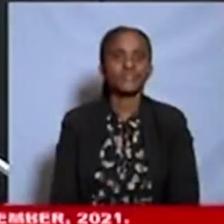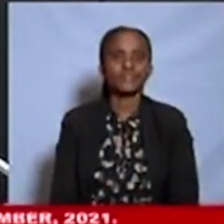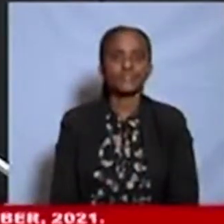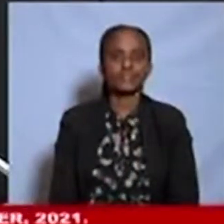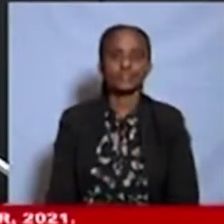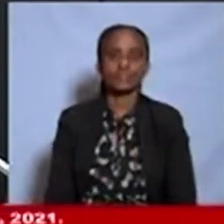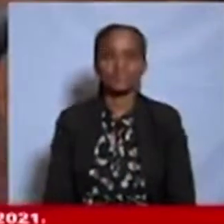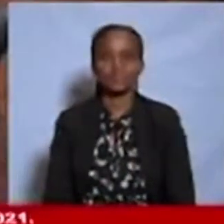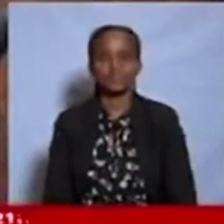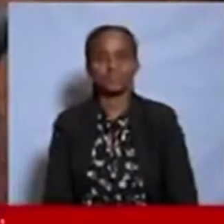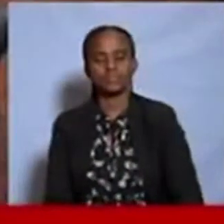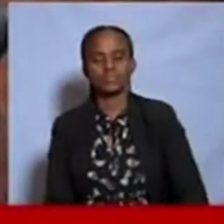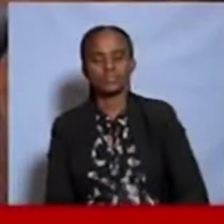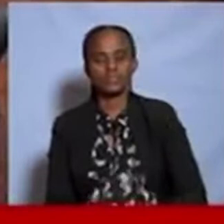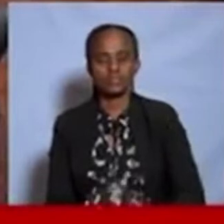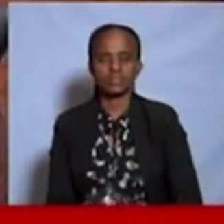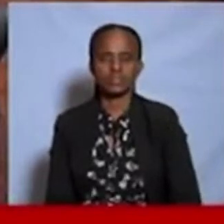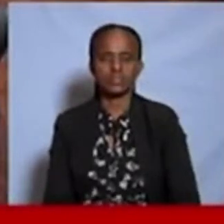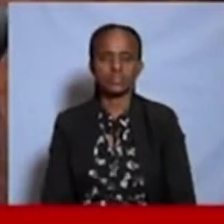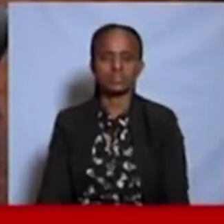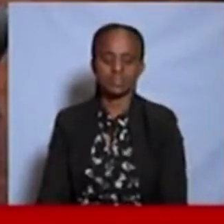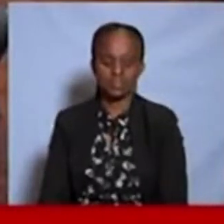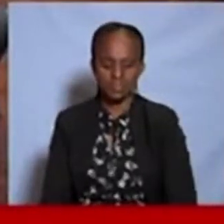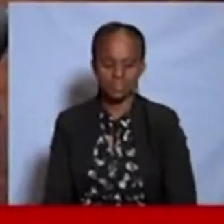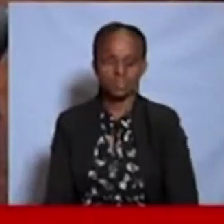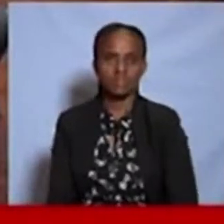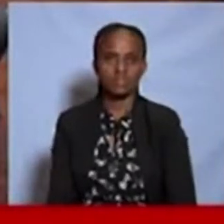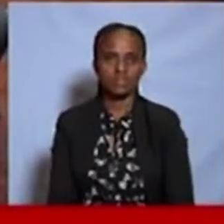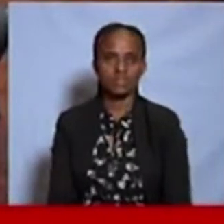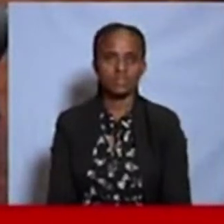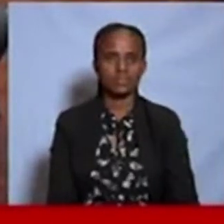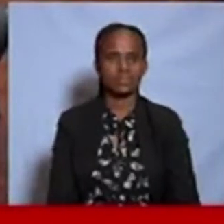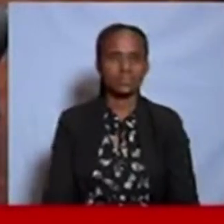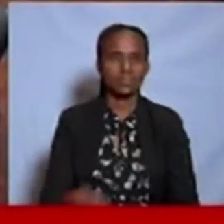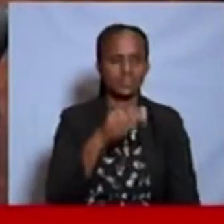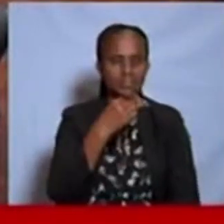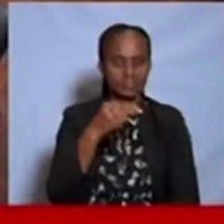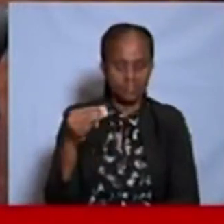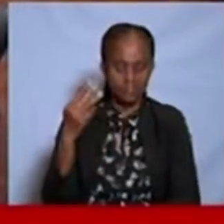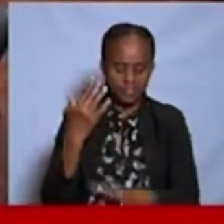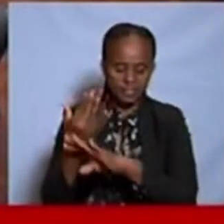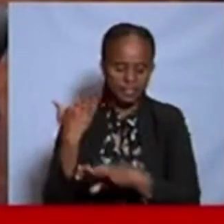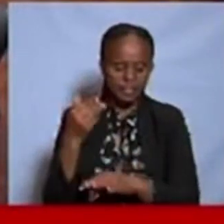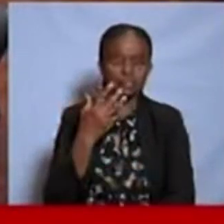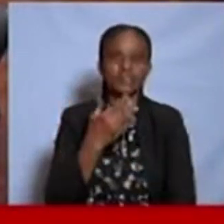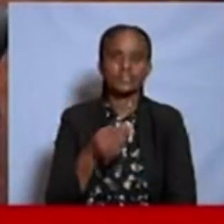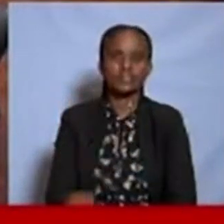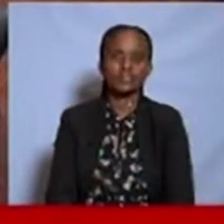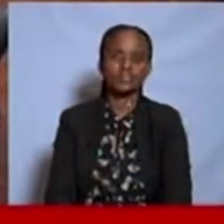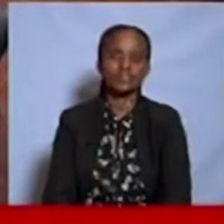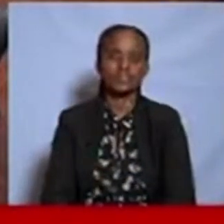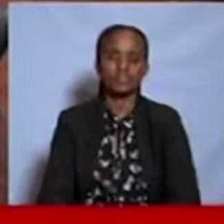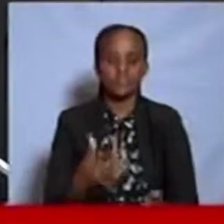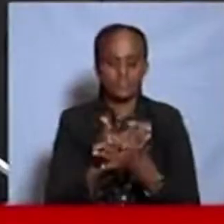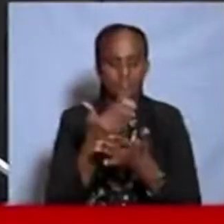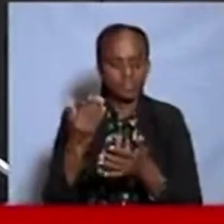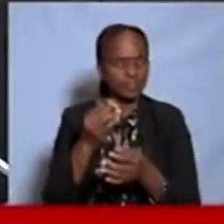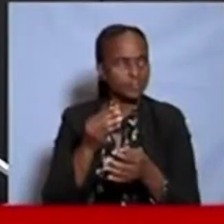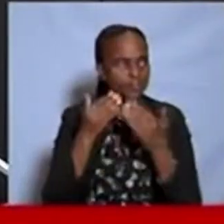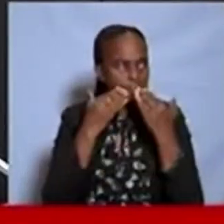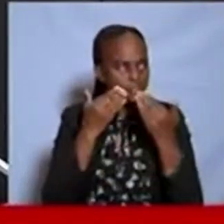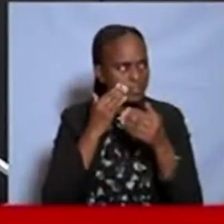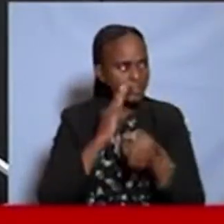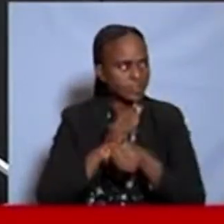So what are you going to do with the materials that were purchased? Thank you, Chair. We actually, after